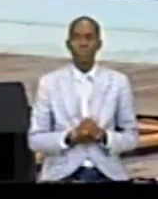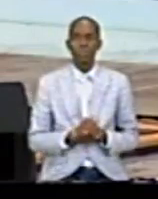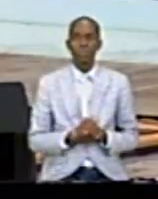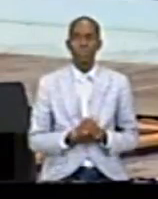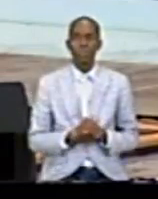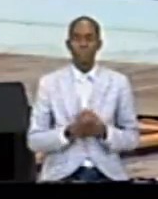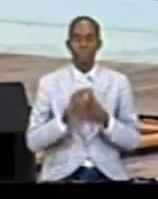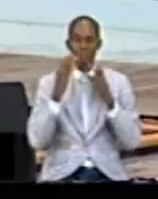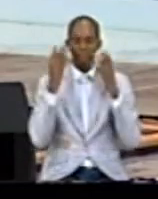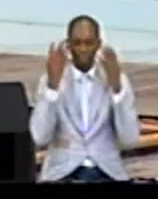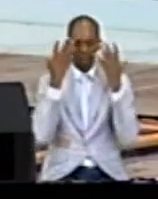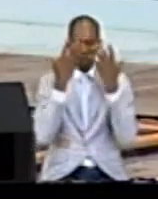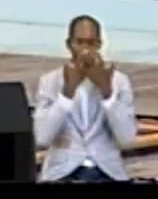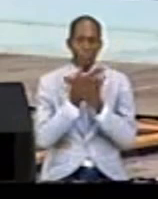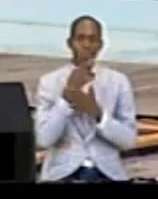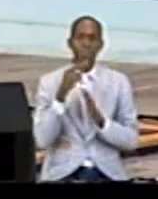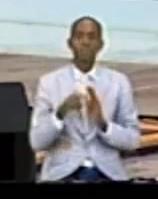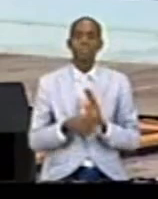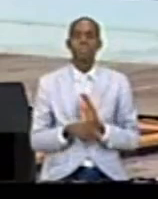Darkness,